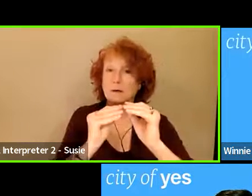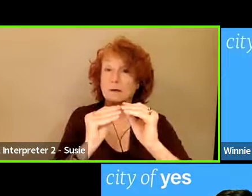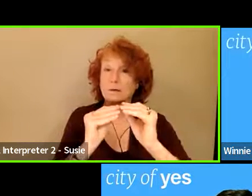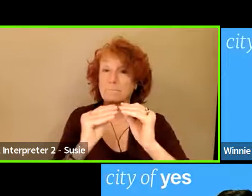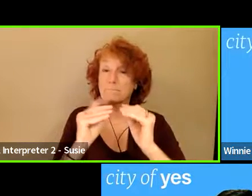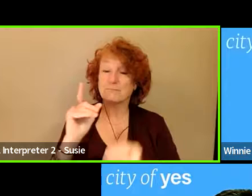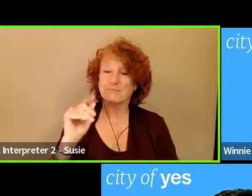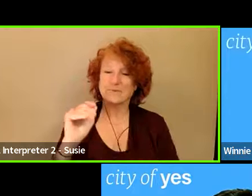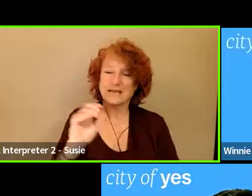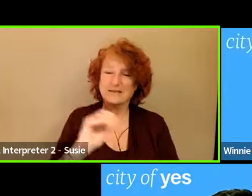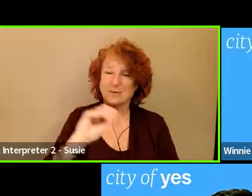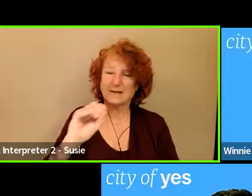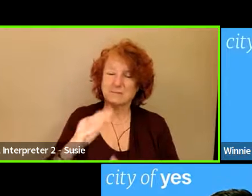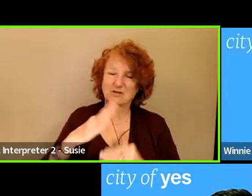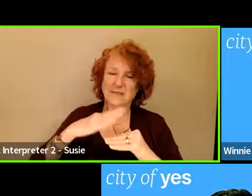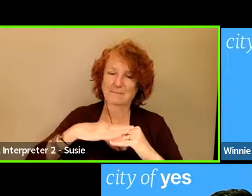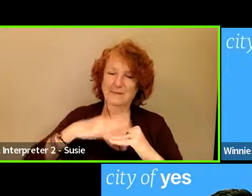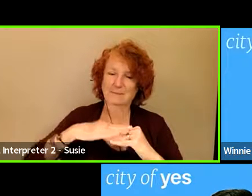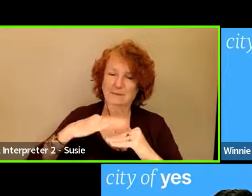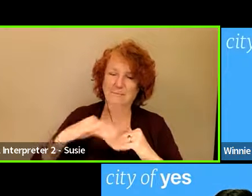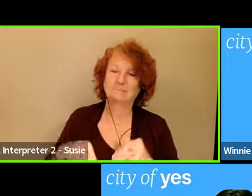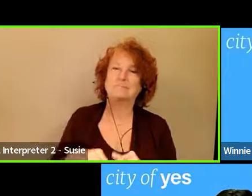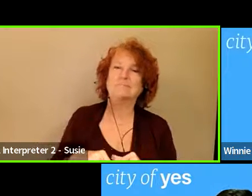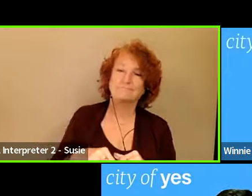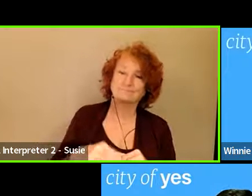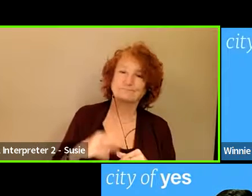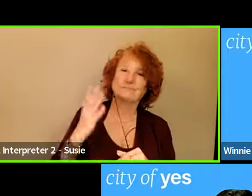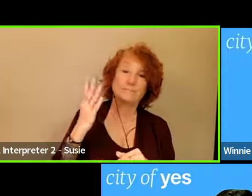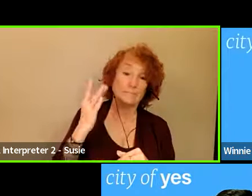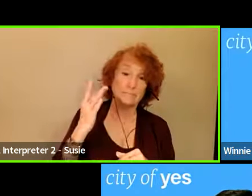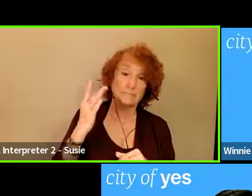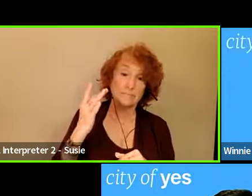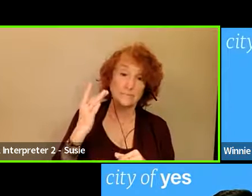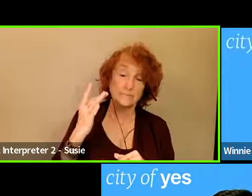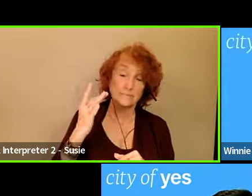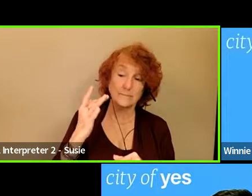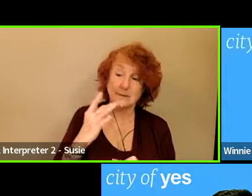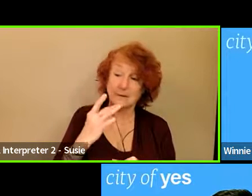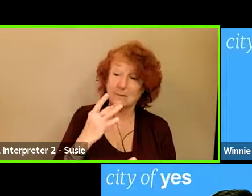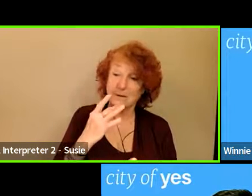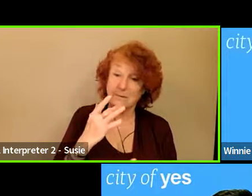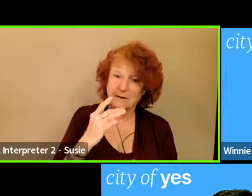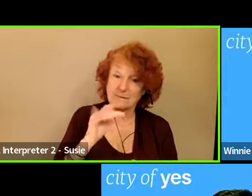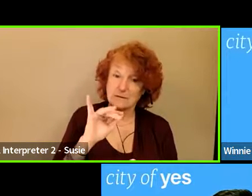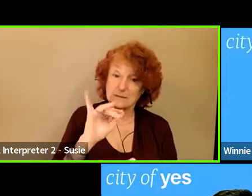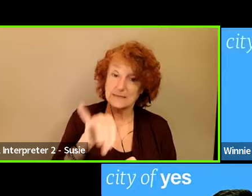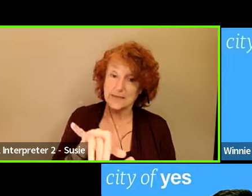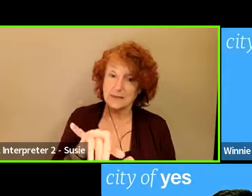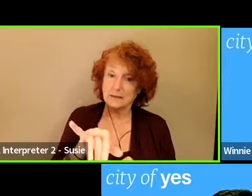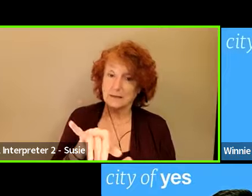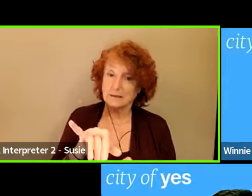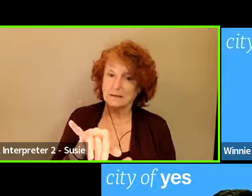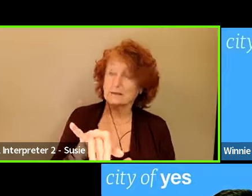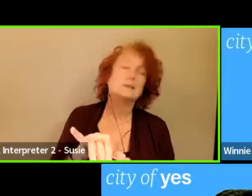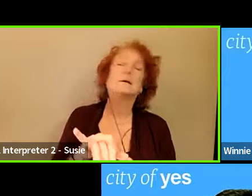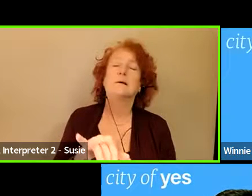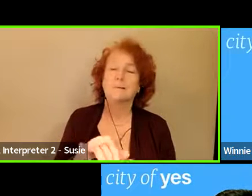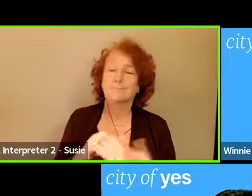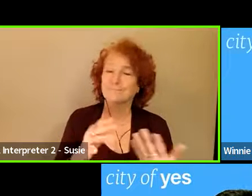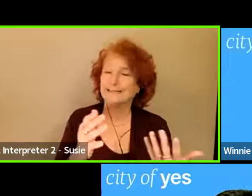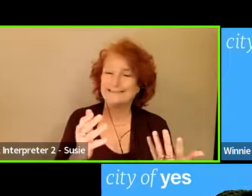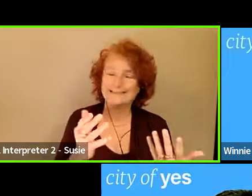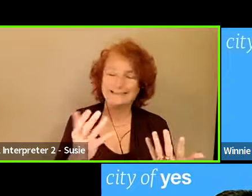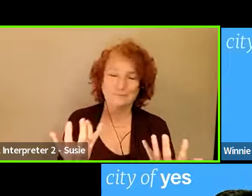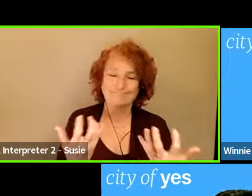20% is just the minimum. And the reason why the preference is what it is across those districts is because it just